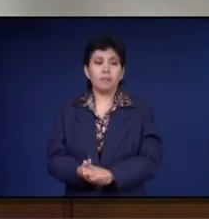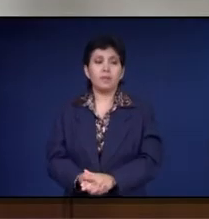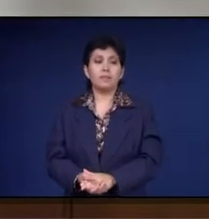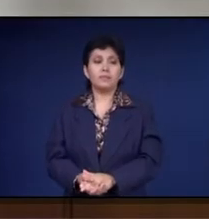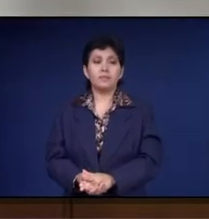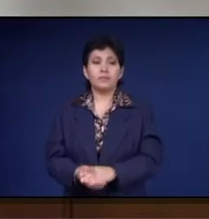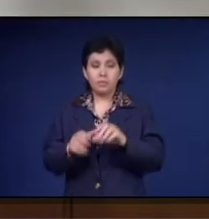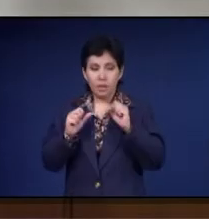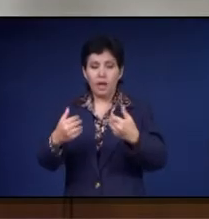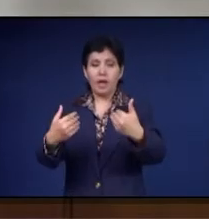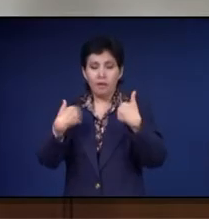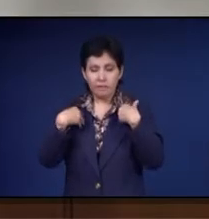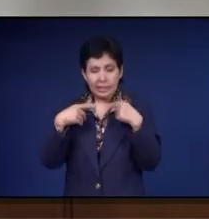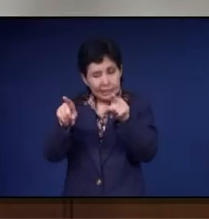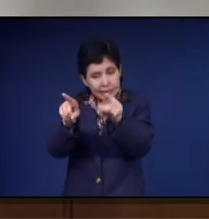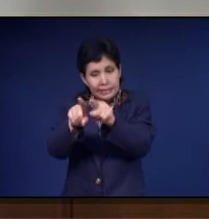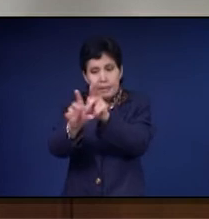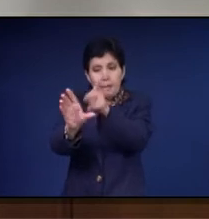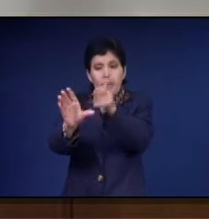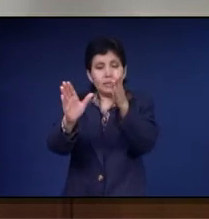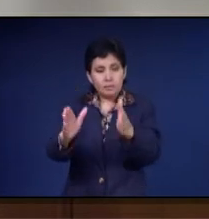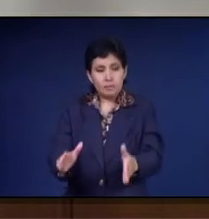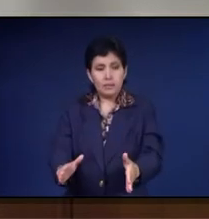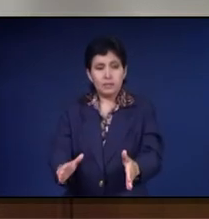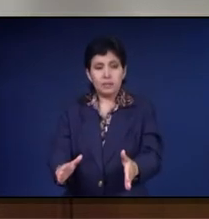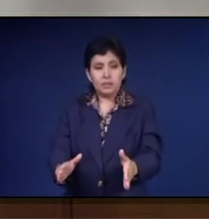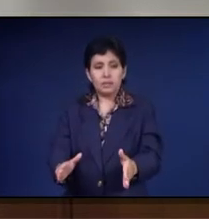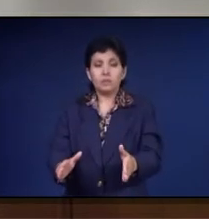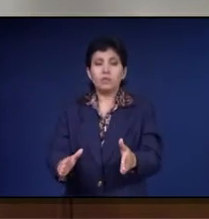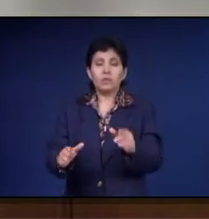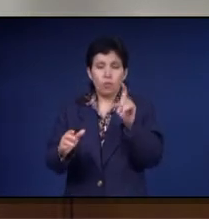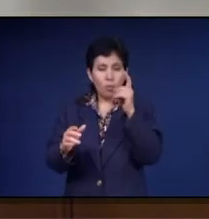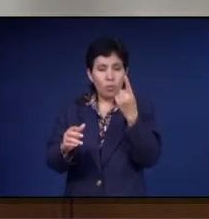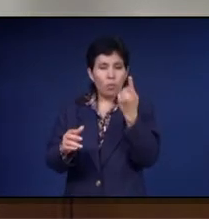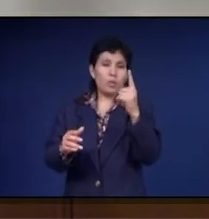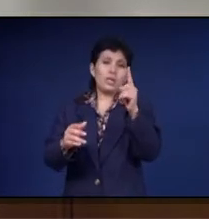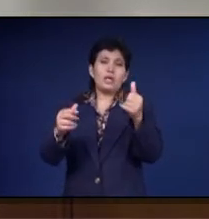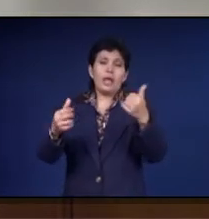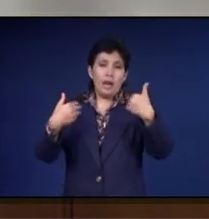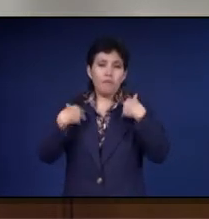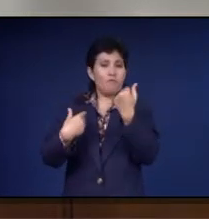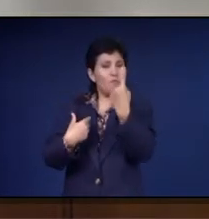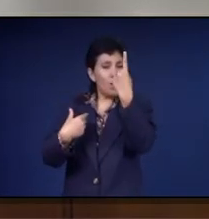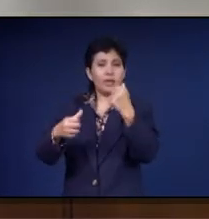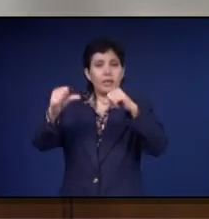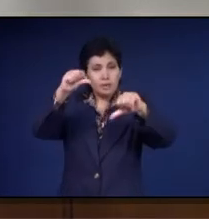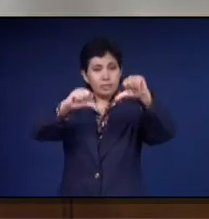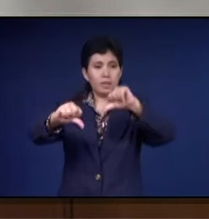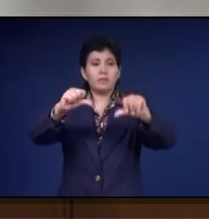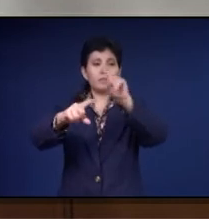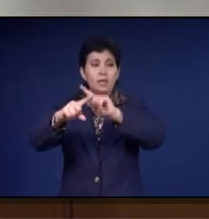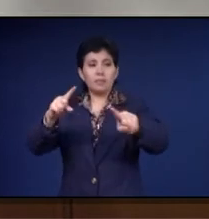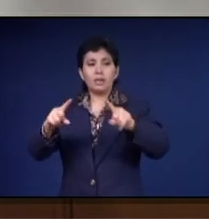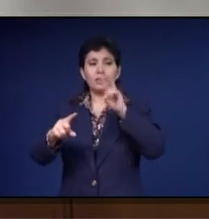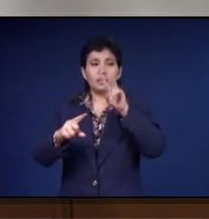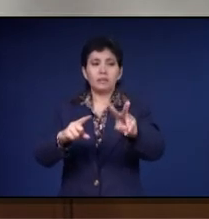same participants and then you have just one experiment. That is called a one-shot case study. But is this